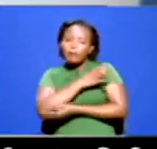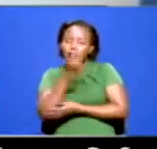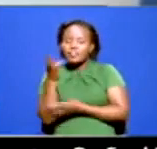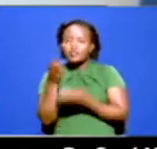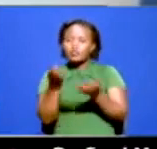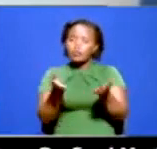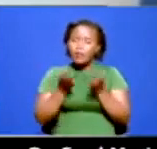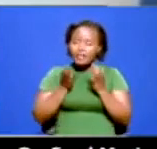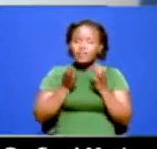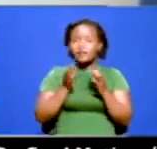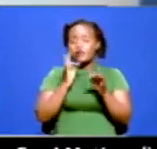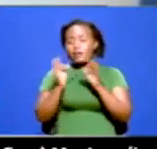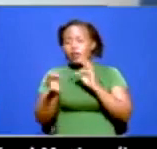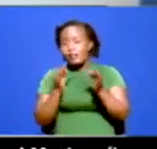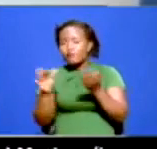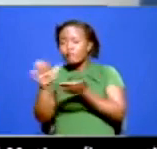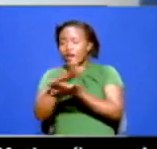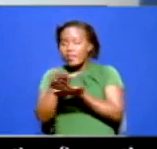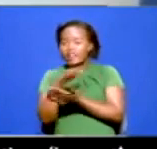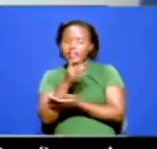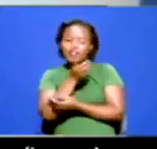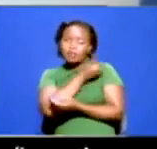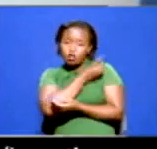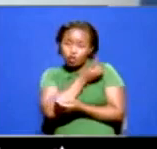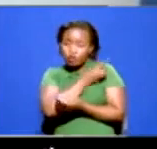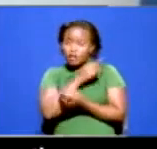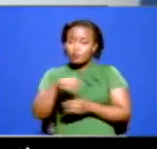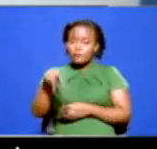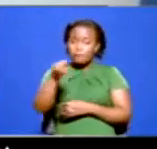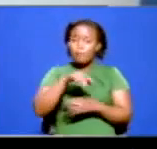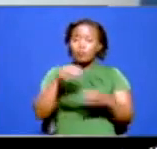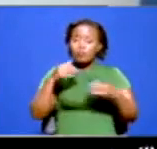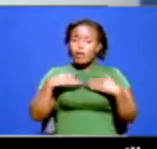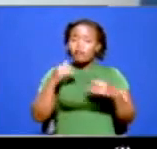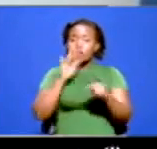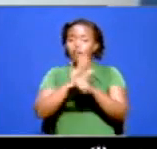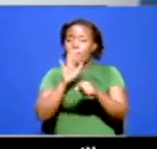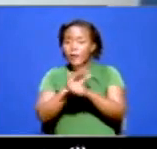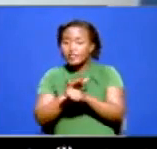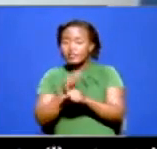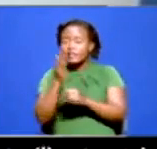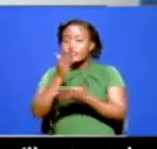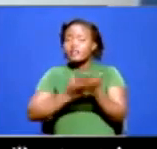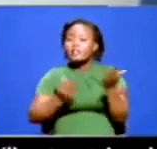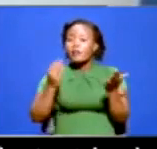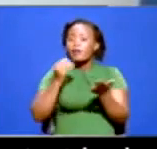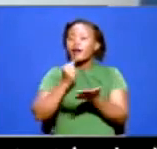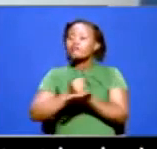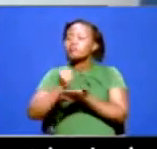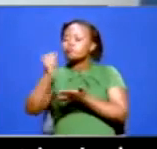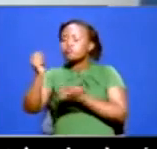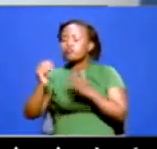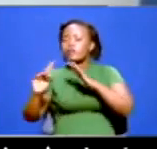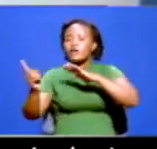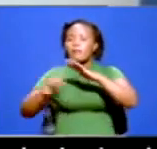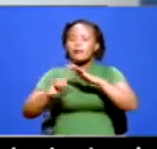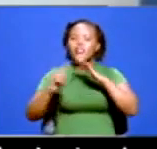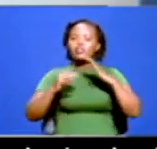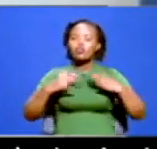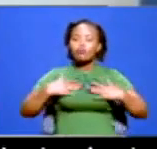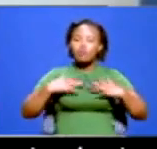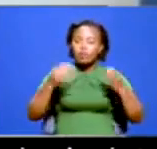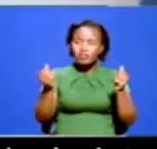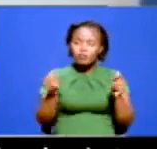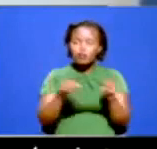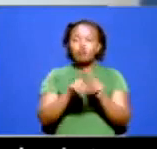about doctors, we have doctors that are, now we've taken some of them to the Ministry of Health. We have a brigadier and a full colonel who've